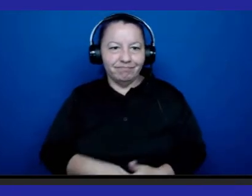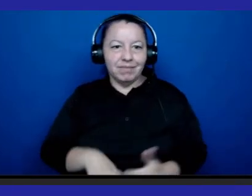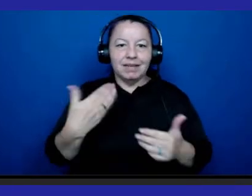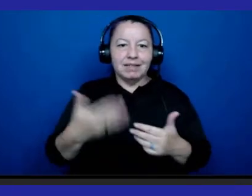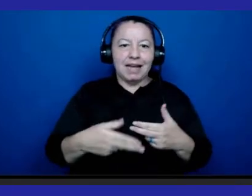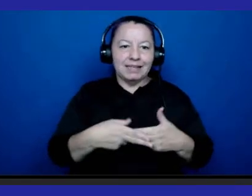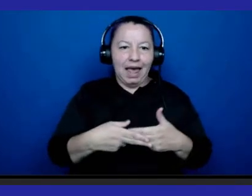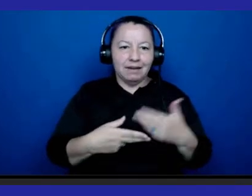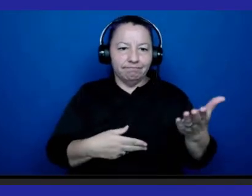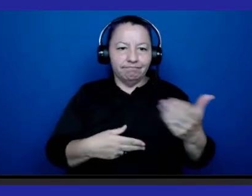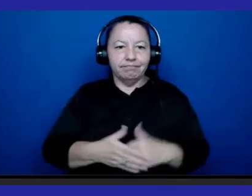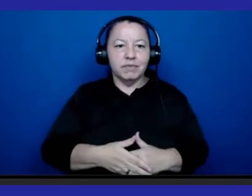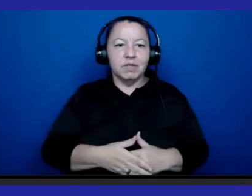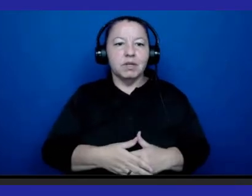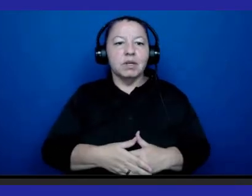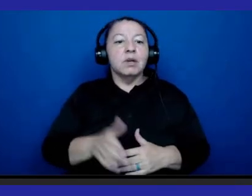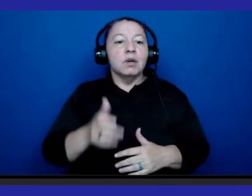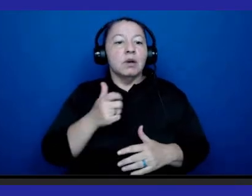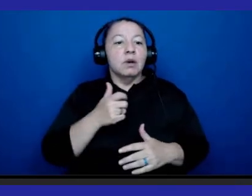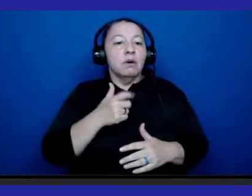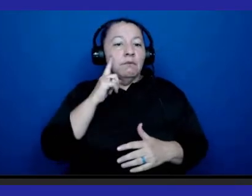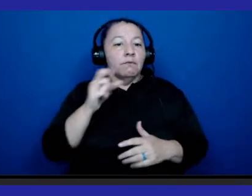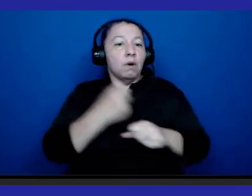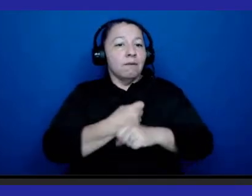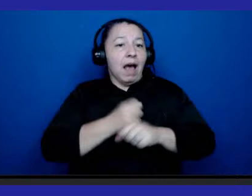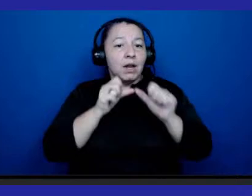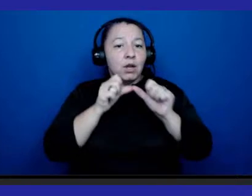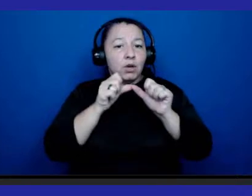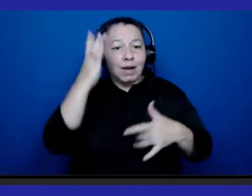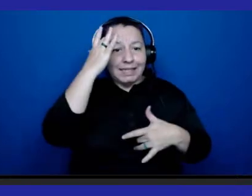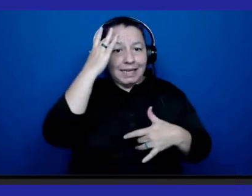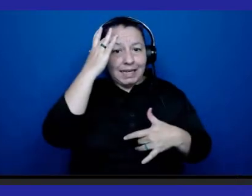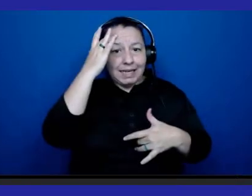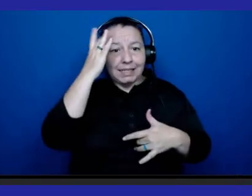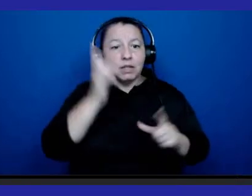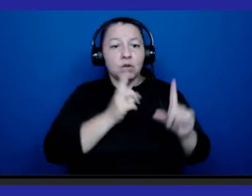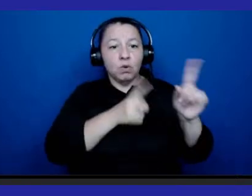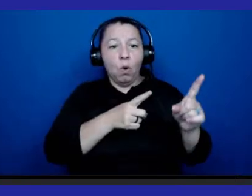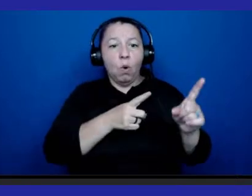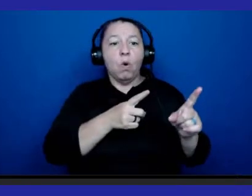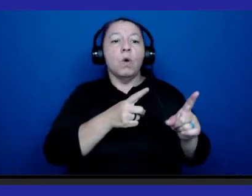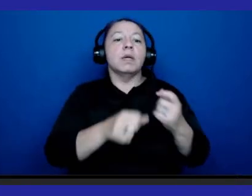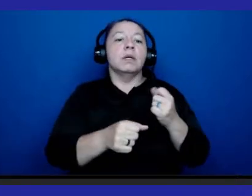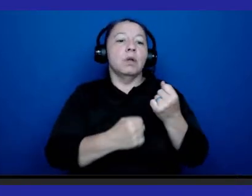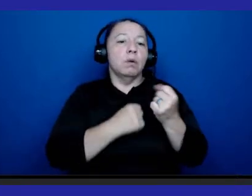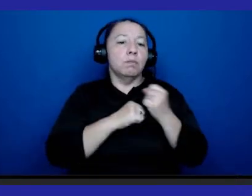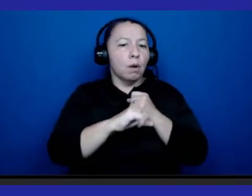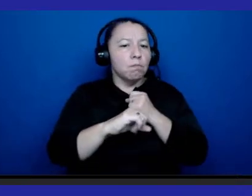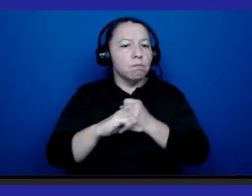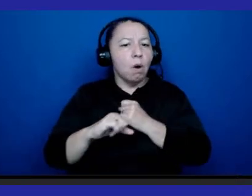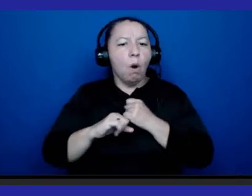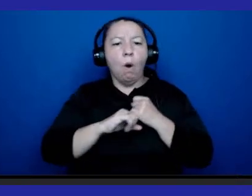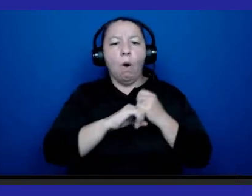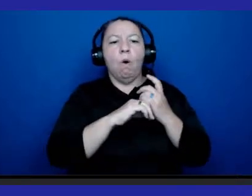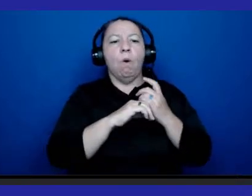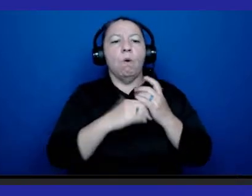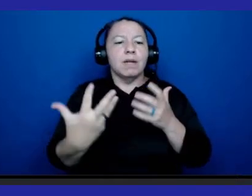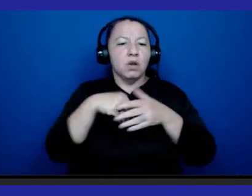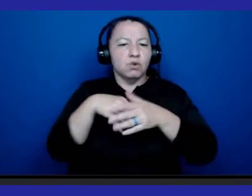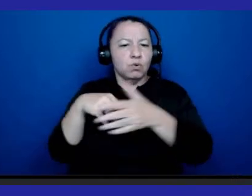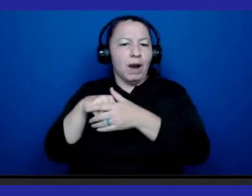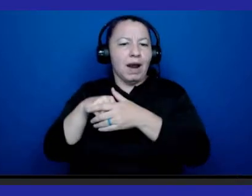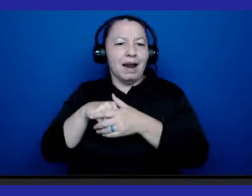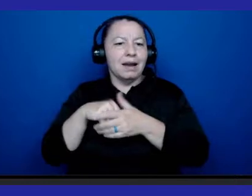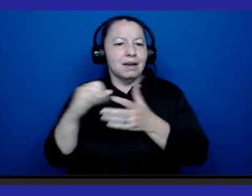under fighting chronic disease, for the goal, we have promoting longitudinal integrated care for all New Yorkers